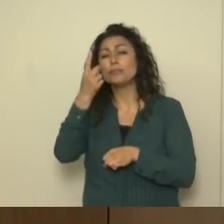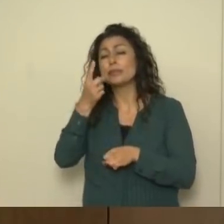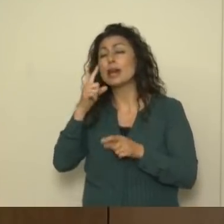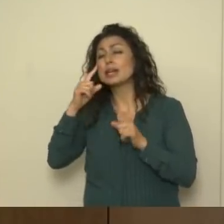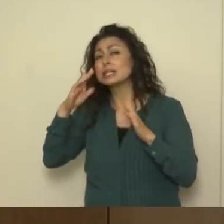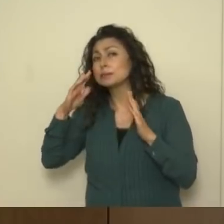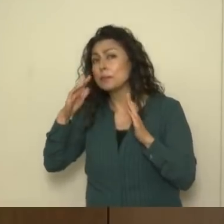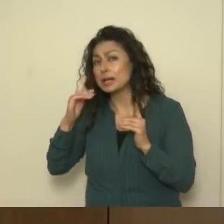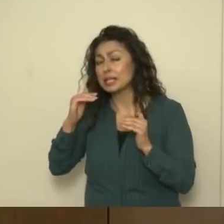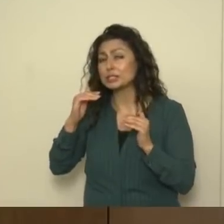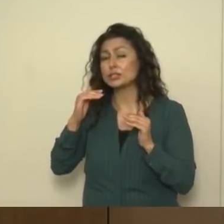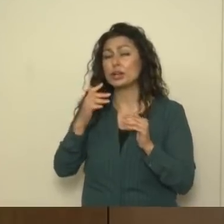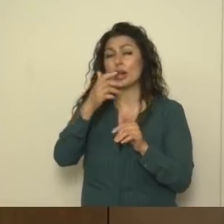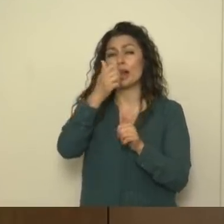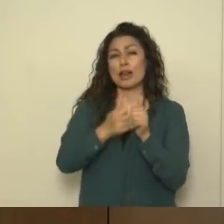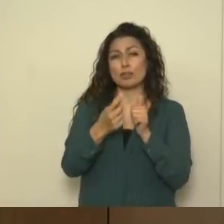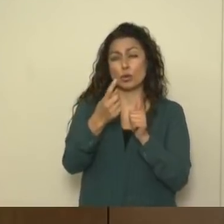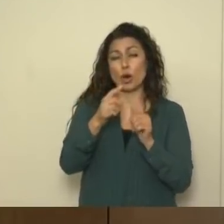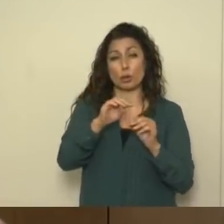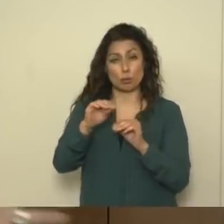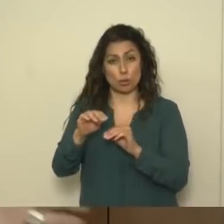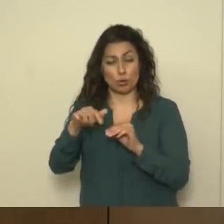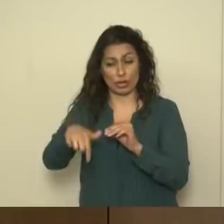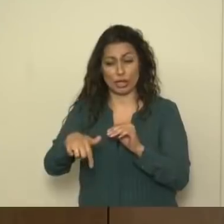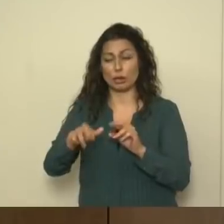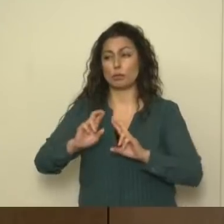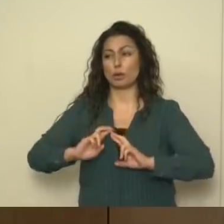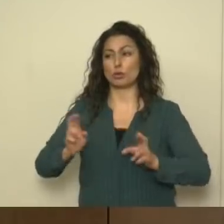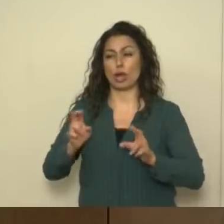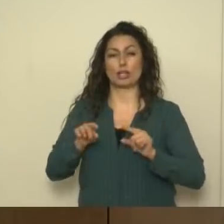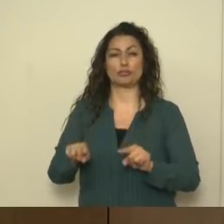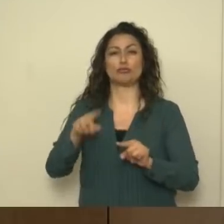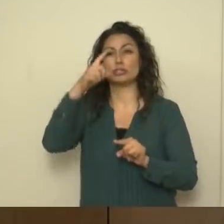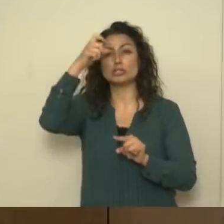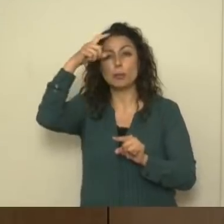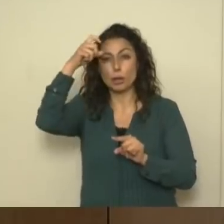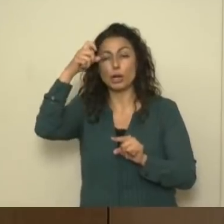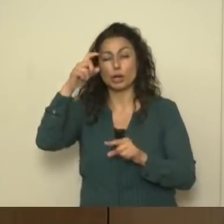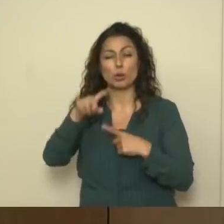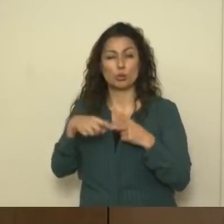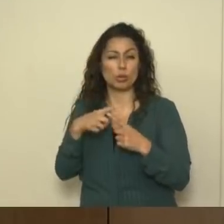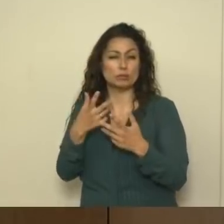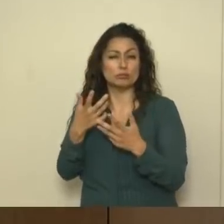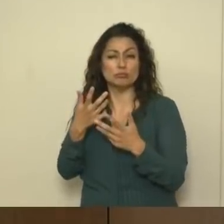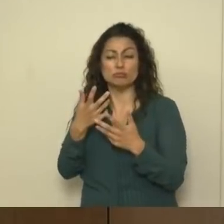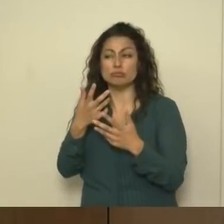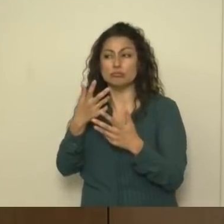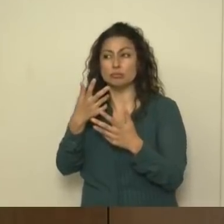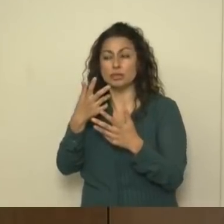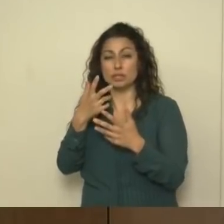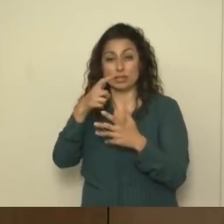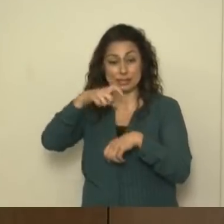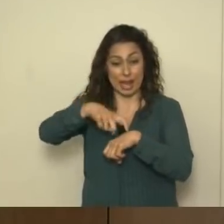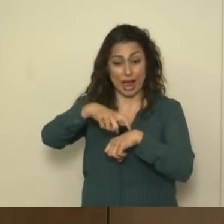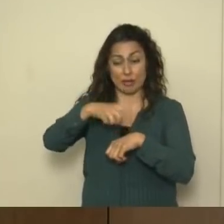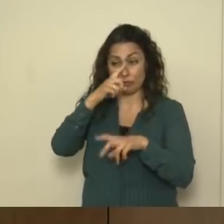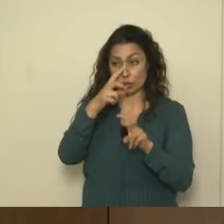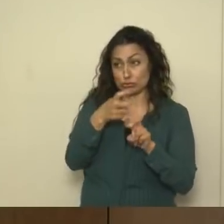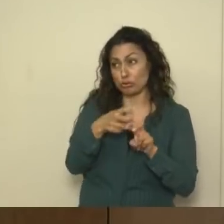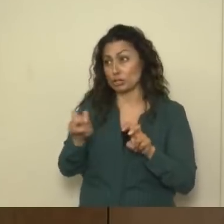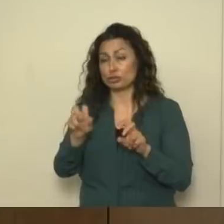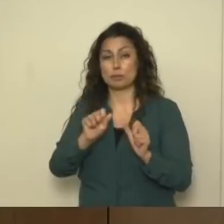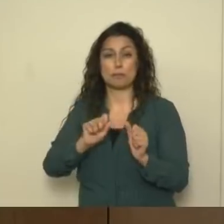expectation would be, right, that everyone move here and be ready during the summer when school, when that transition is ready